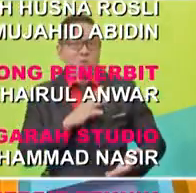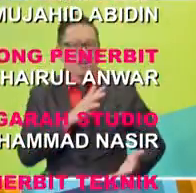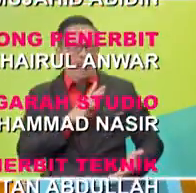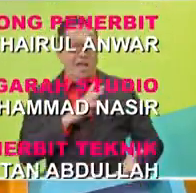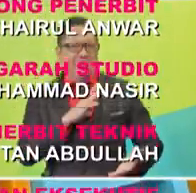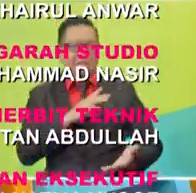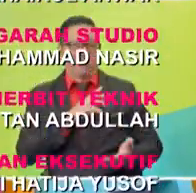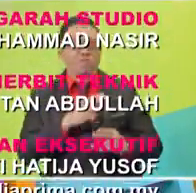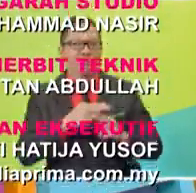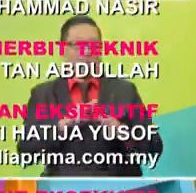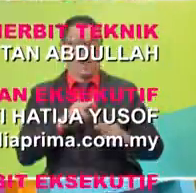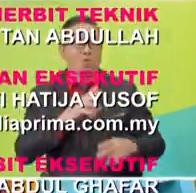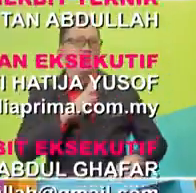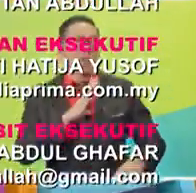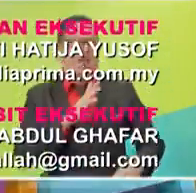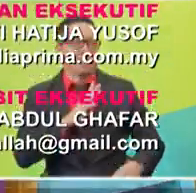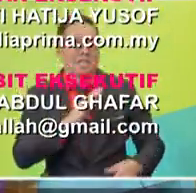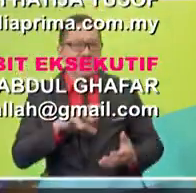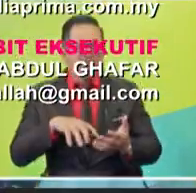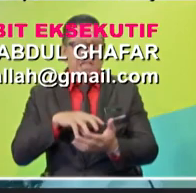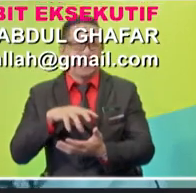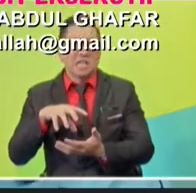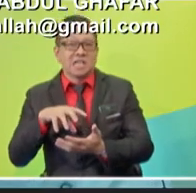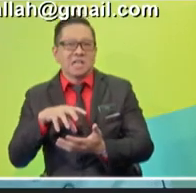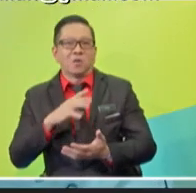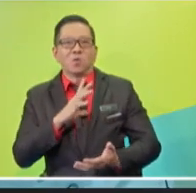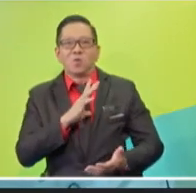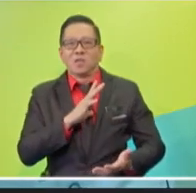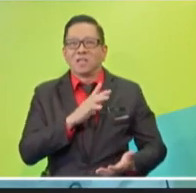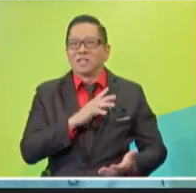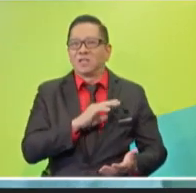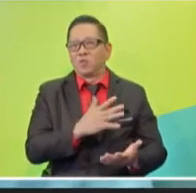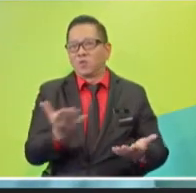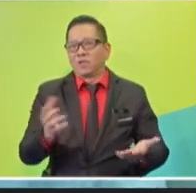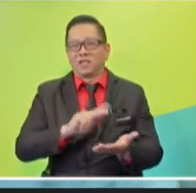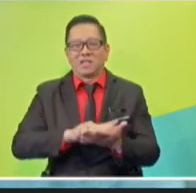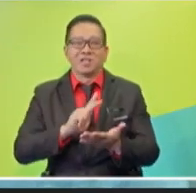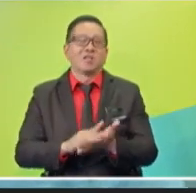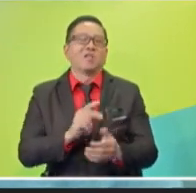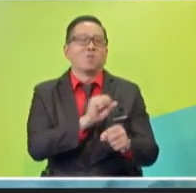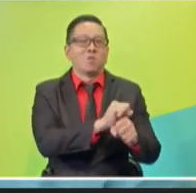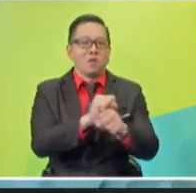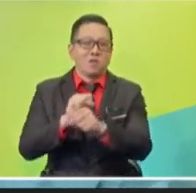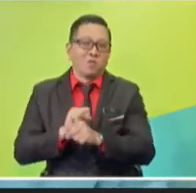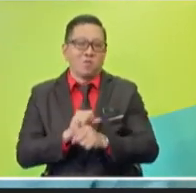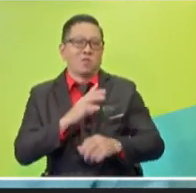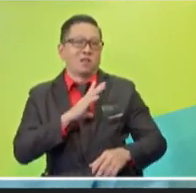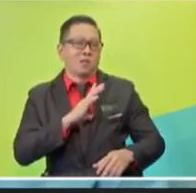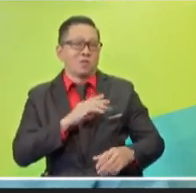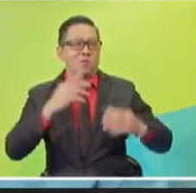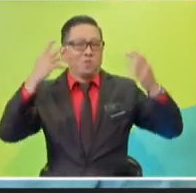cool knife, cool whisk, cool kitchen to work around. I'm a